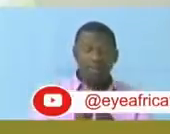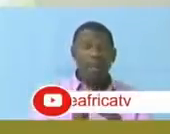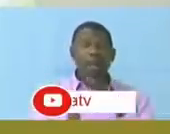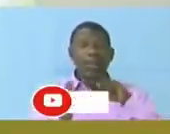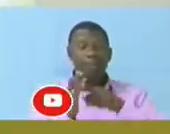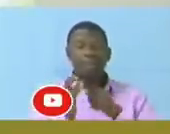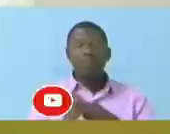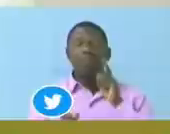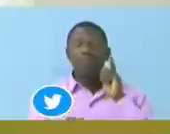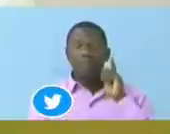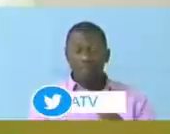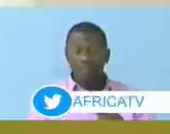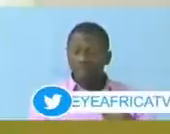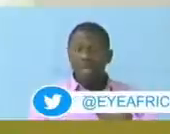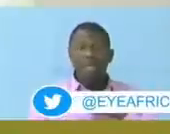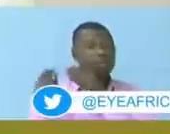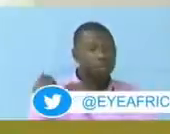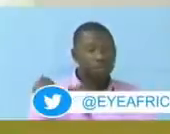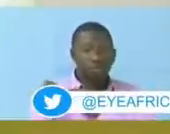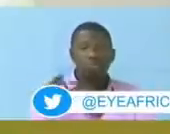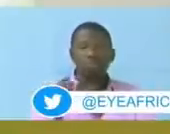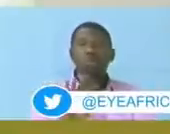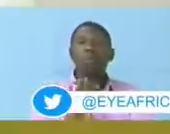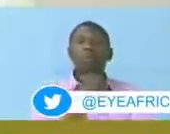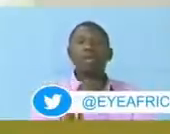Mr. President,